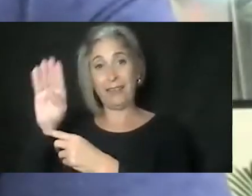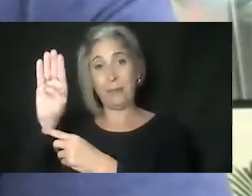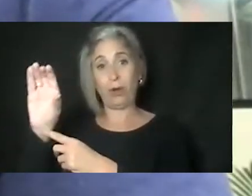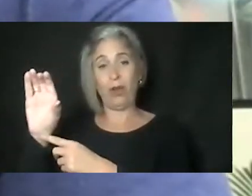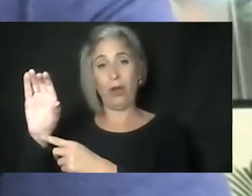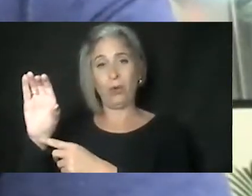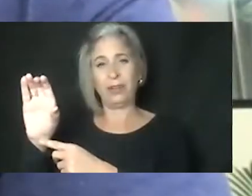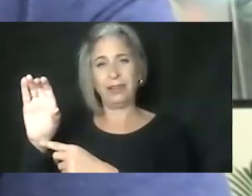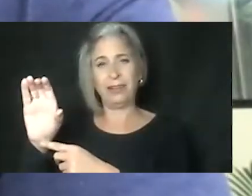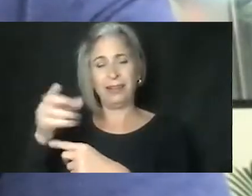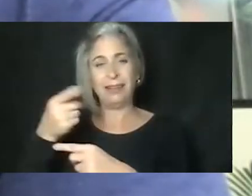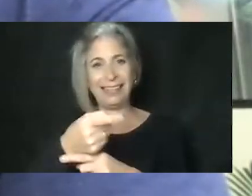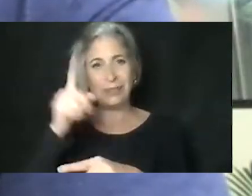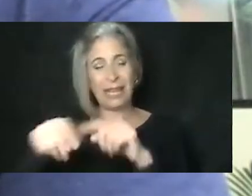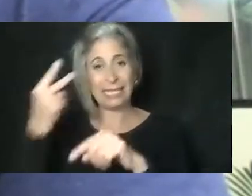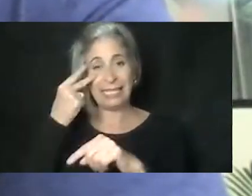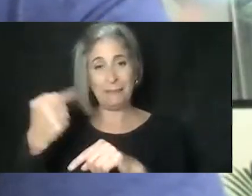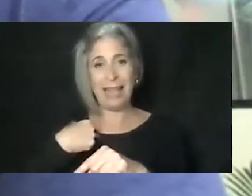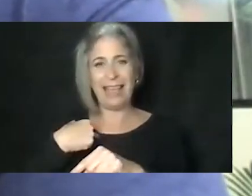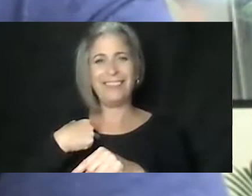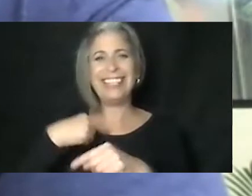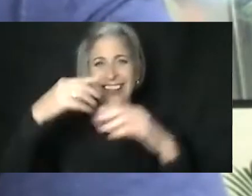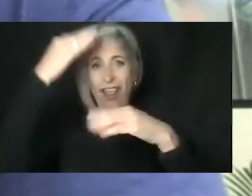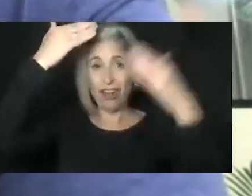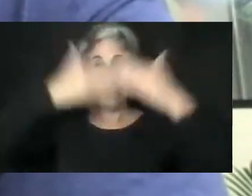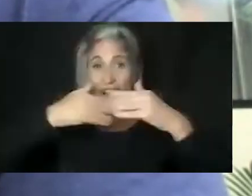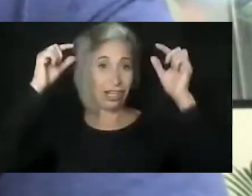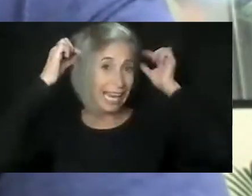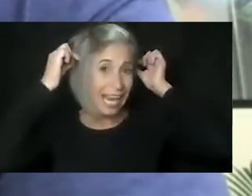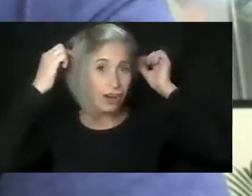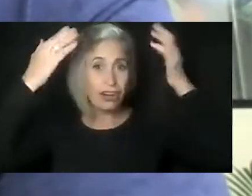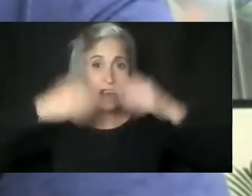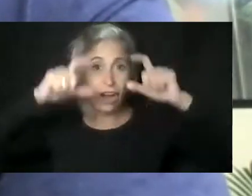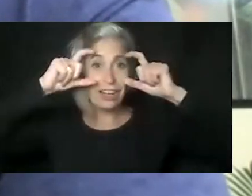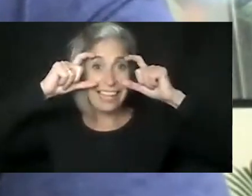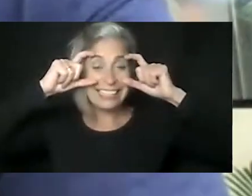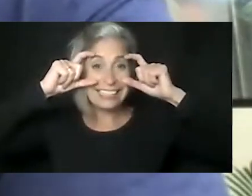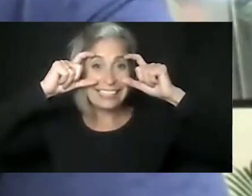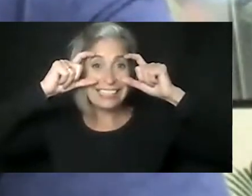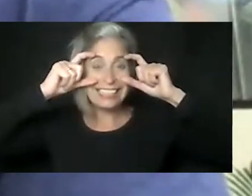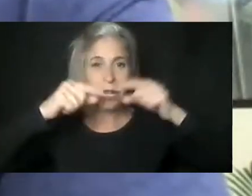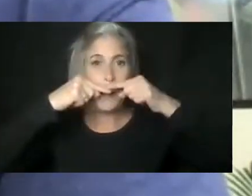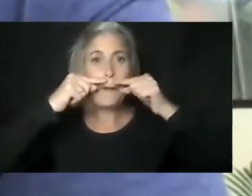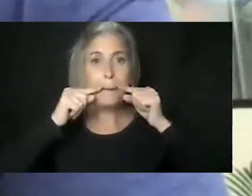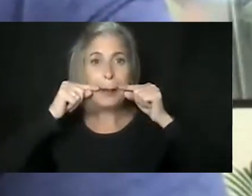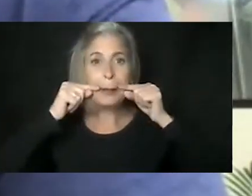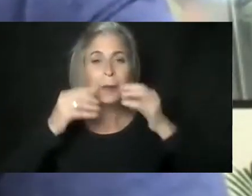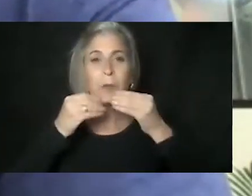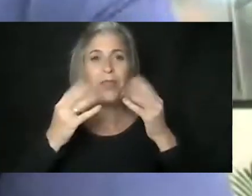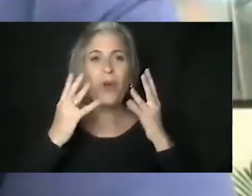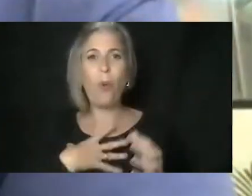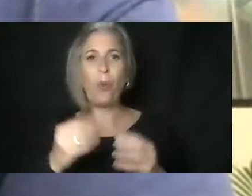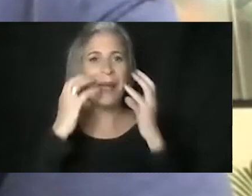Code. And for those who can't see me, I have dark hair and dark glasses and a dark mustache with a white